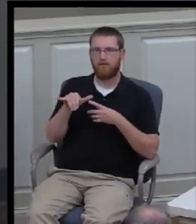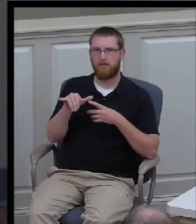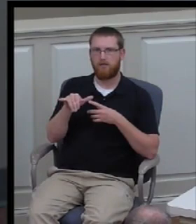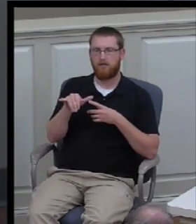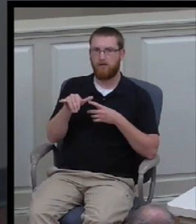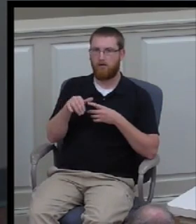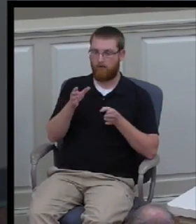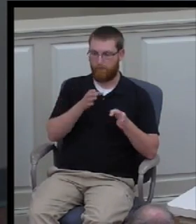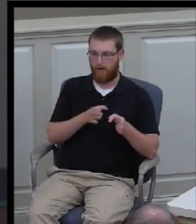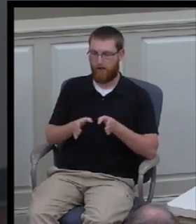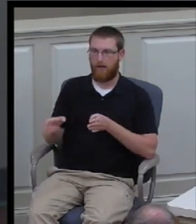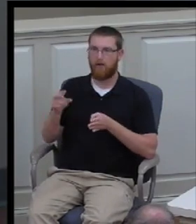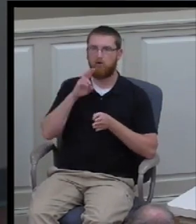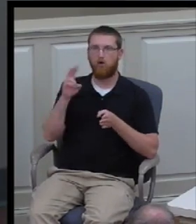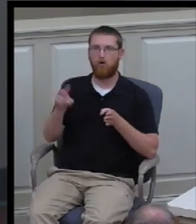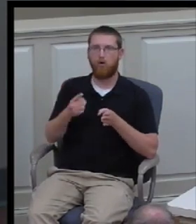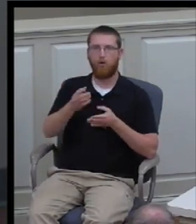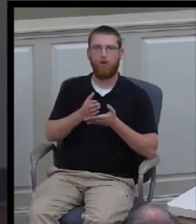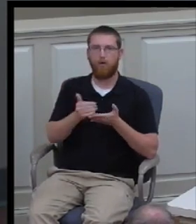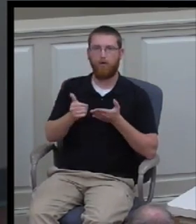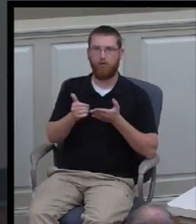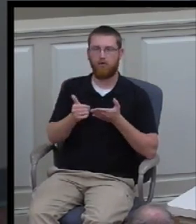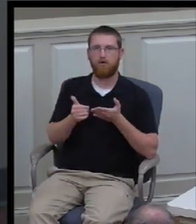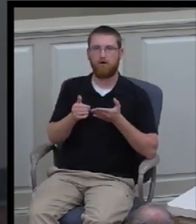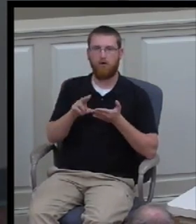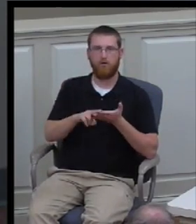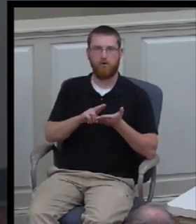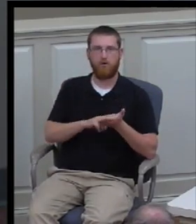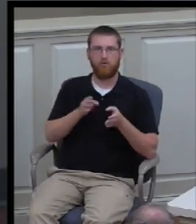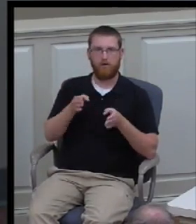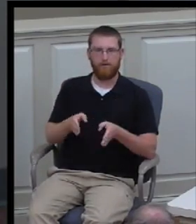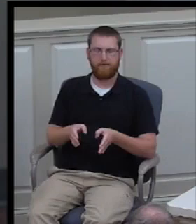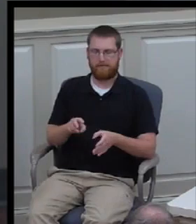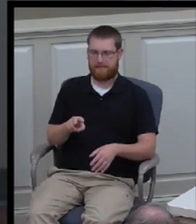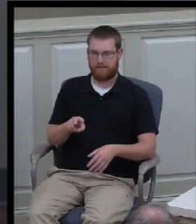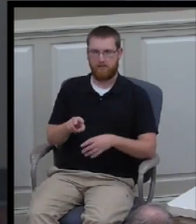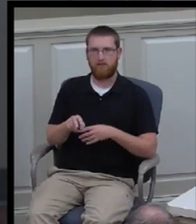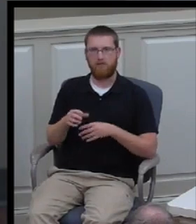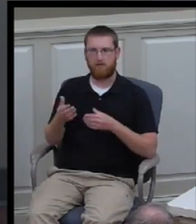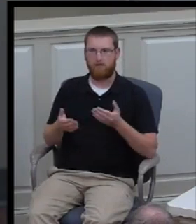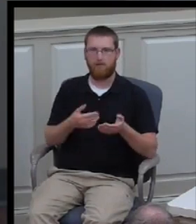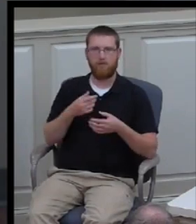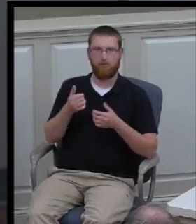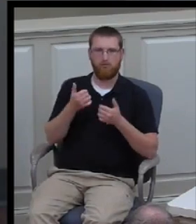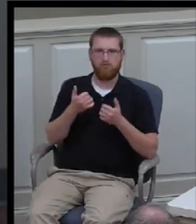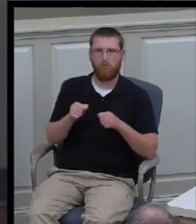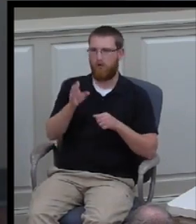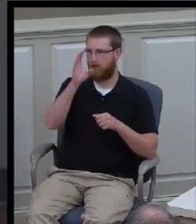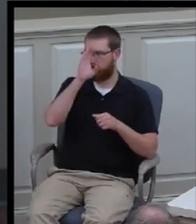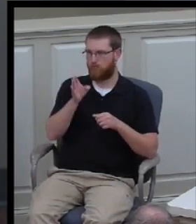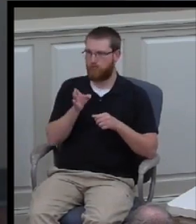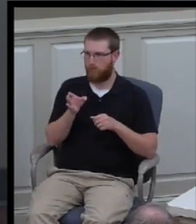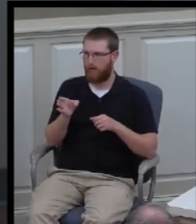according to on the plans and stuff, there was a section where the contractor was pretty much, they were trying to go straight